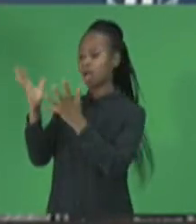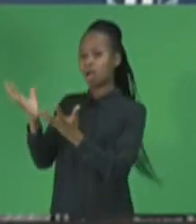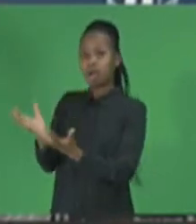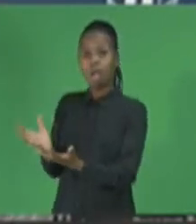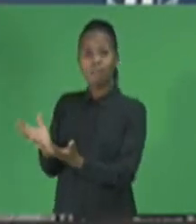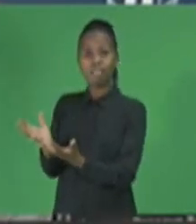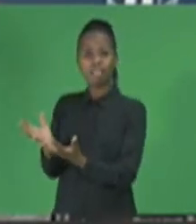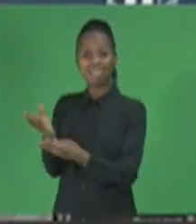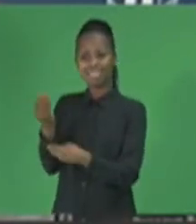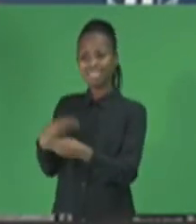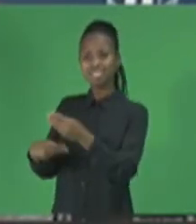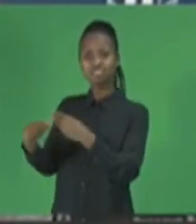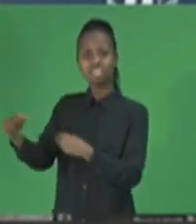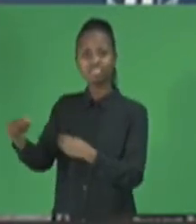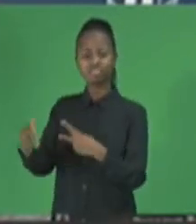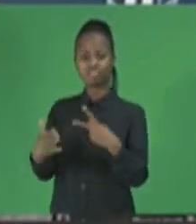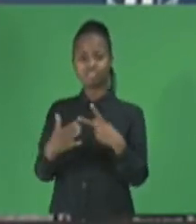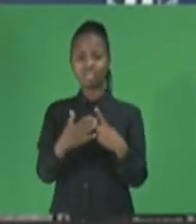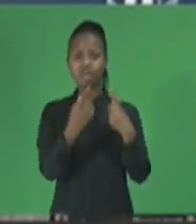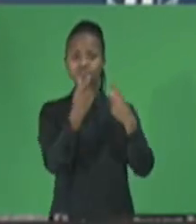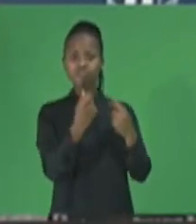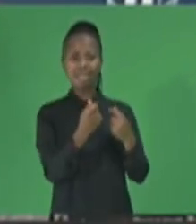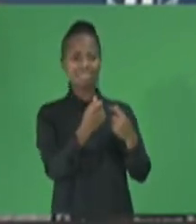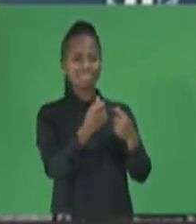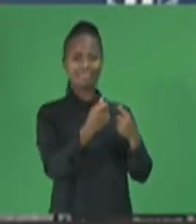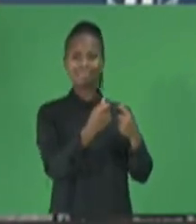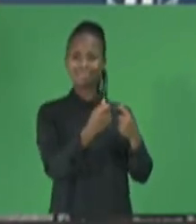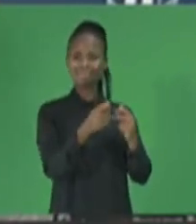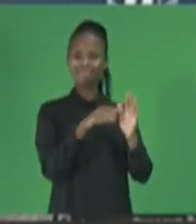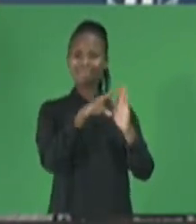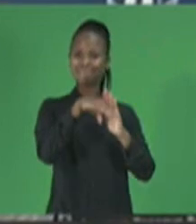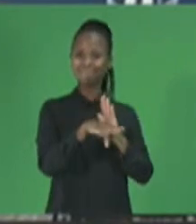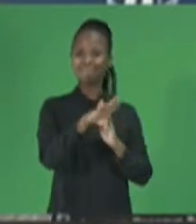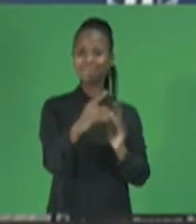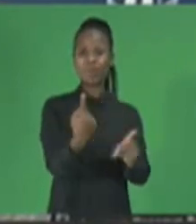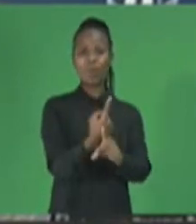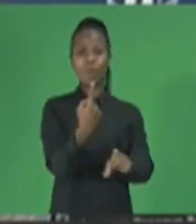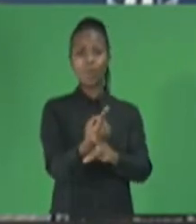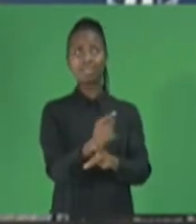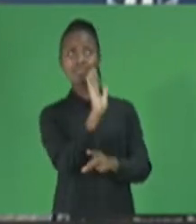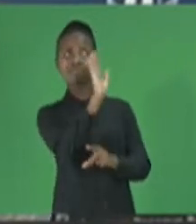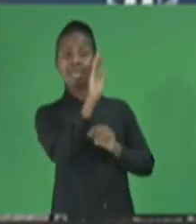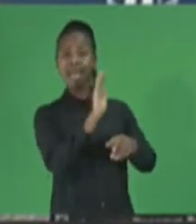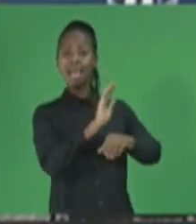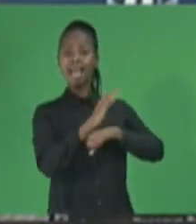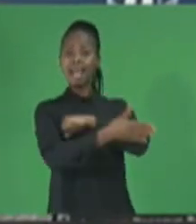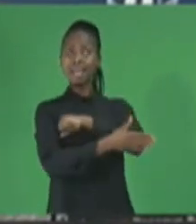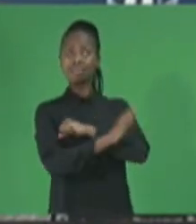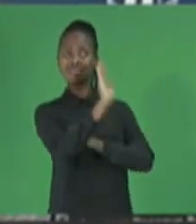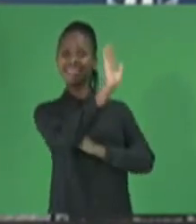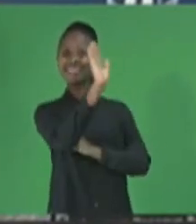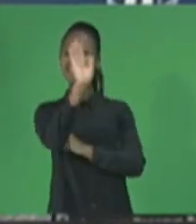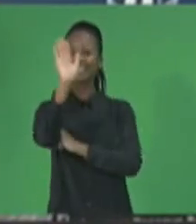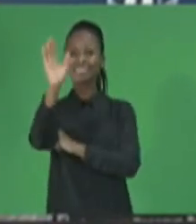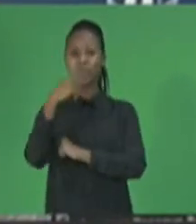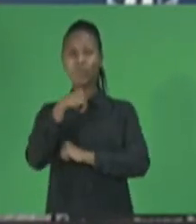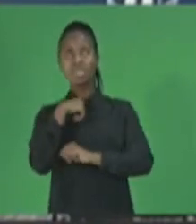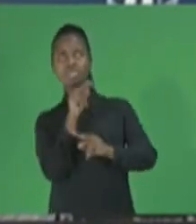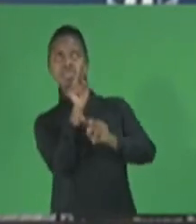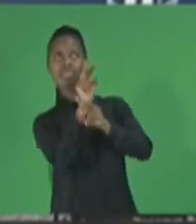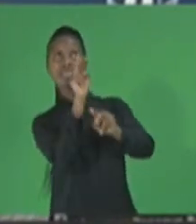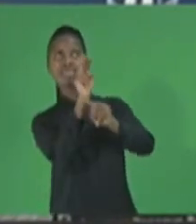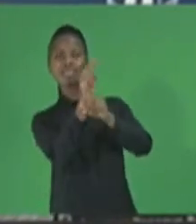rates. And we are going to be watching that. And so for South Africa, as a small open